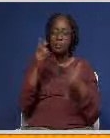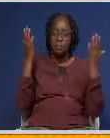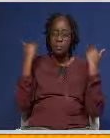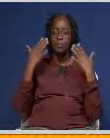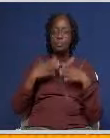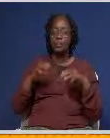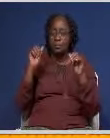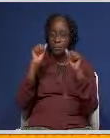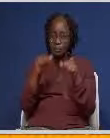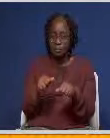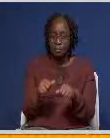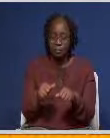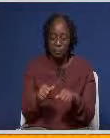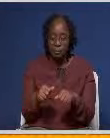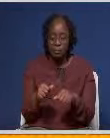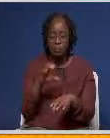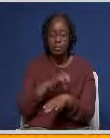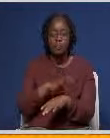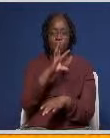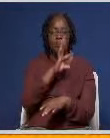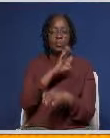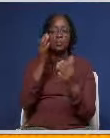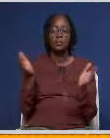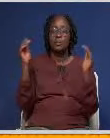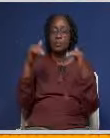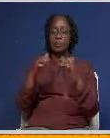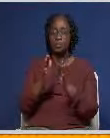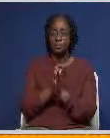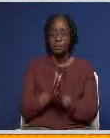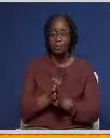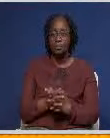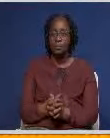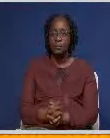Meru can also get the benefits of devolution.